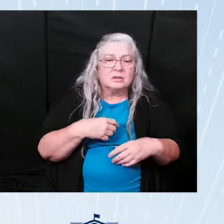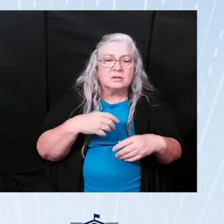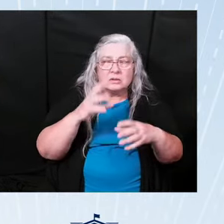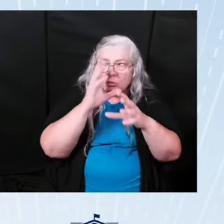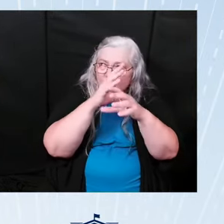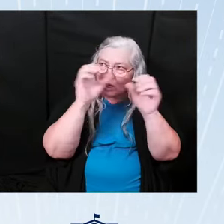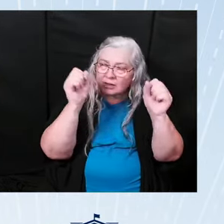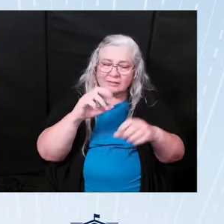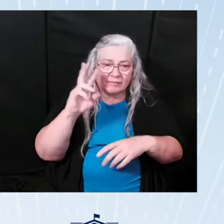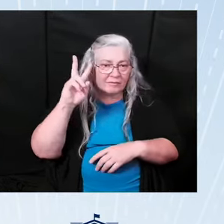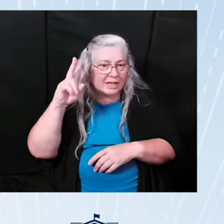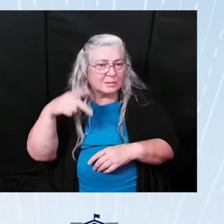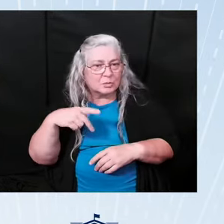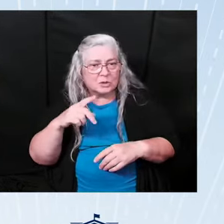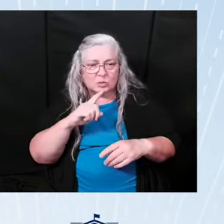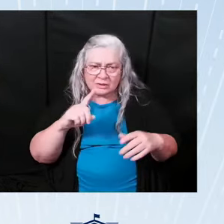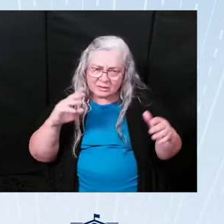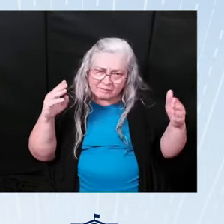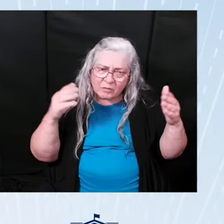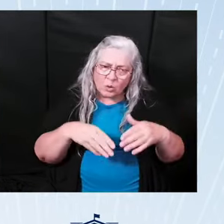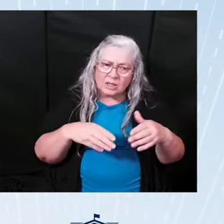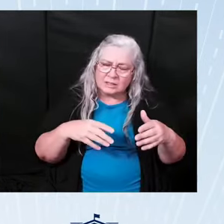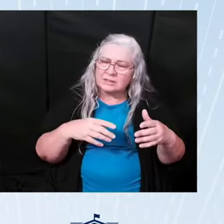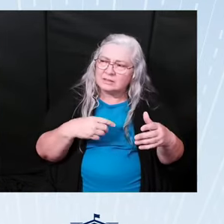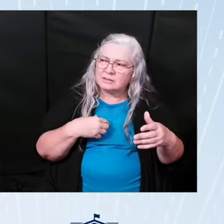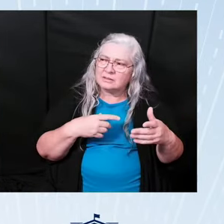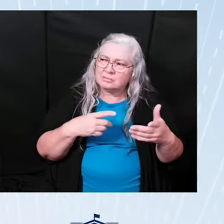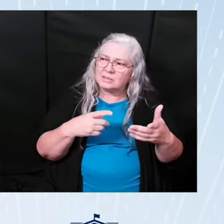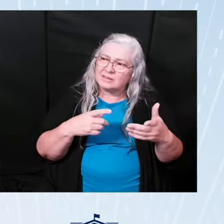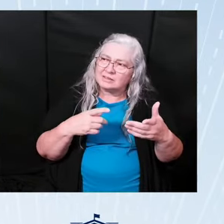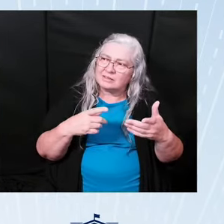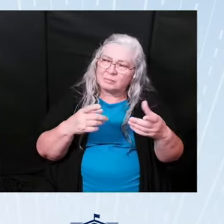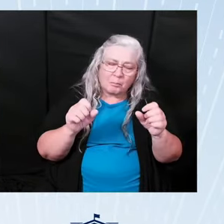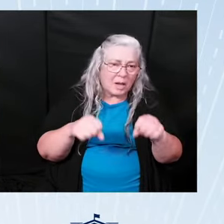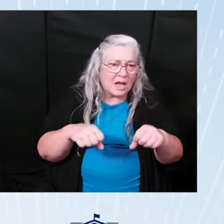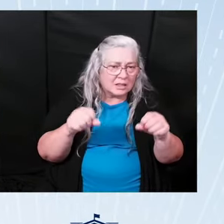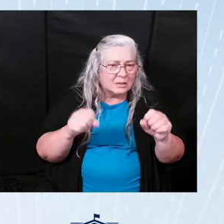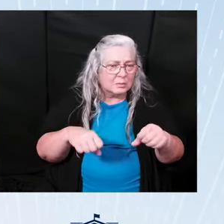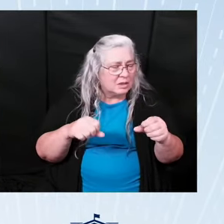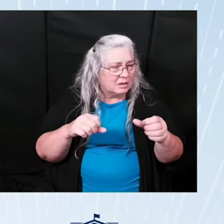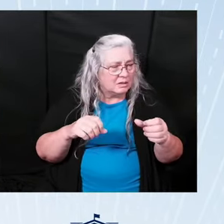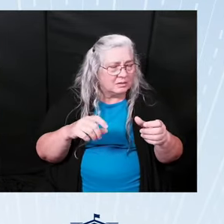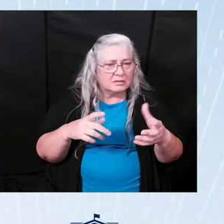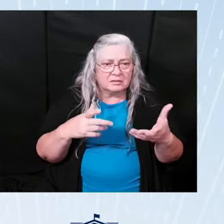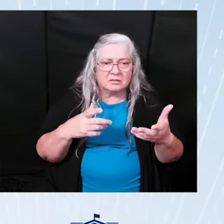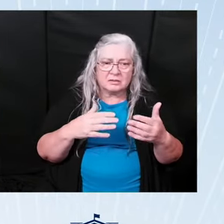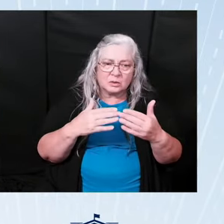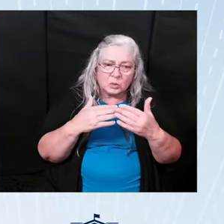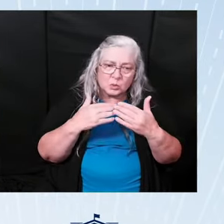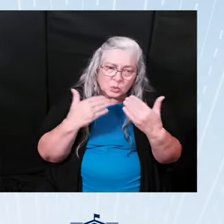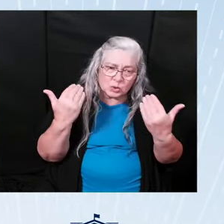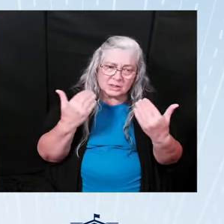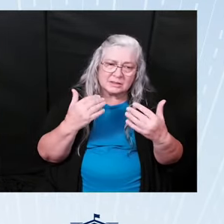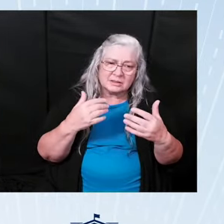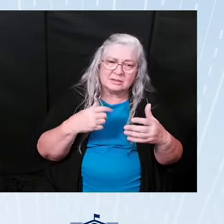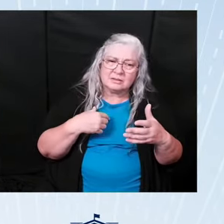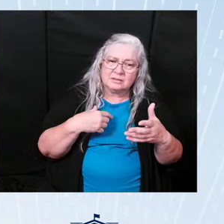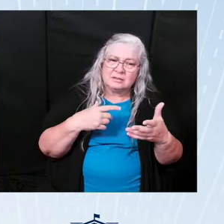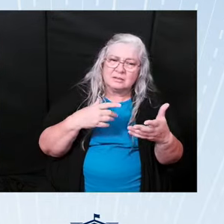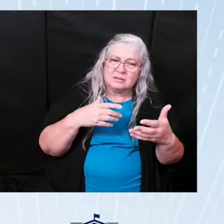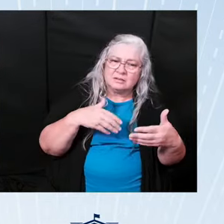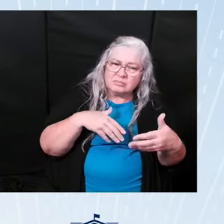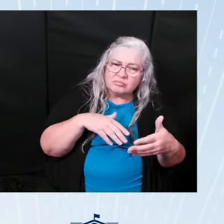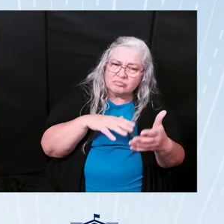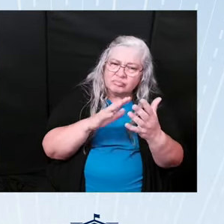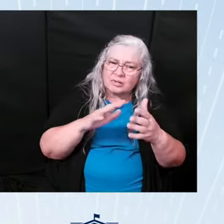is. Today, you've heard how we've marshaled a whole-of-government approach to climate resilience, including our new framework to